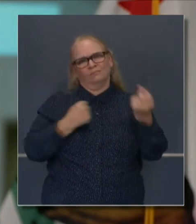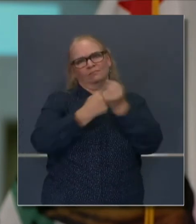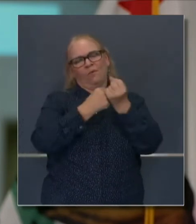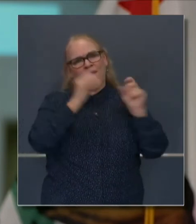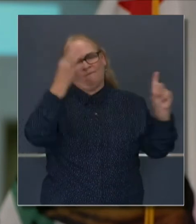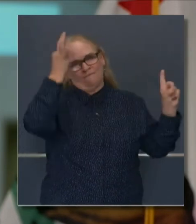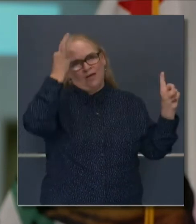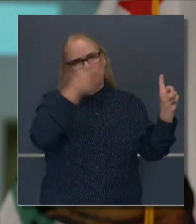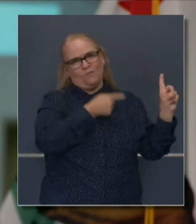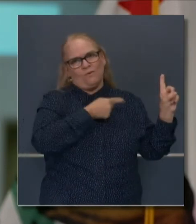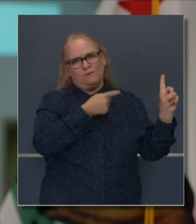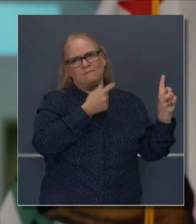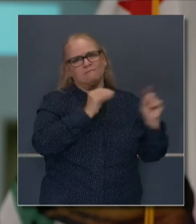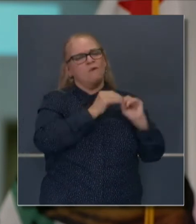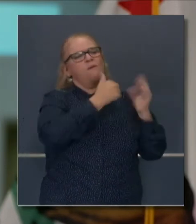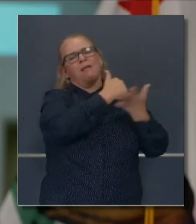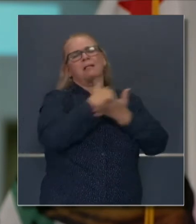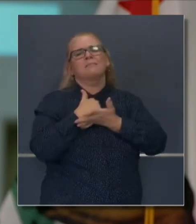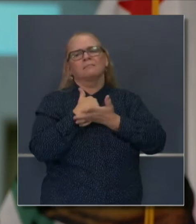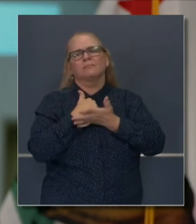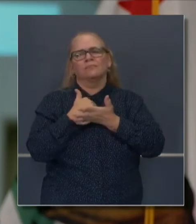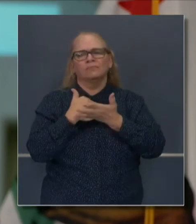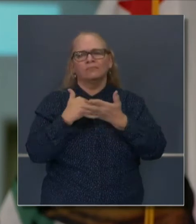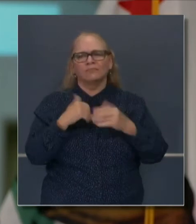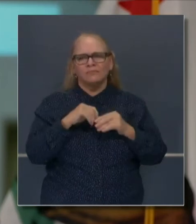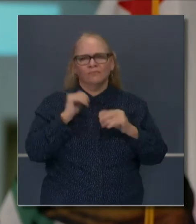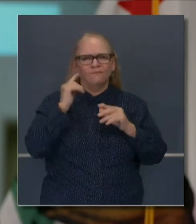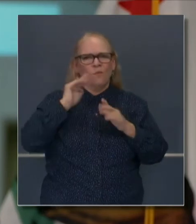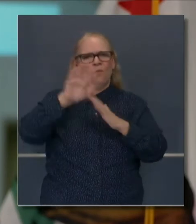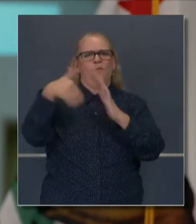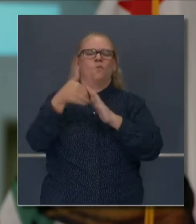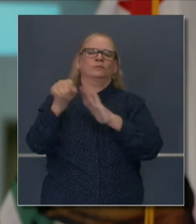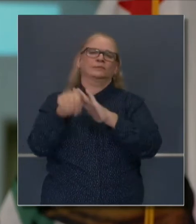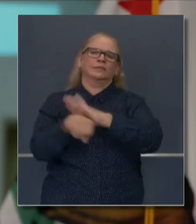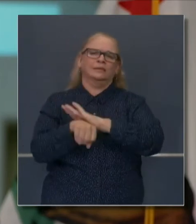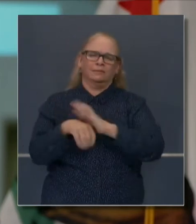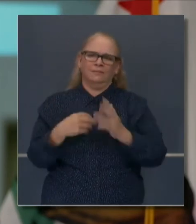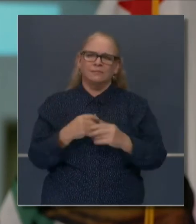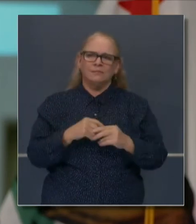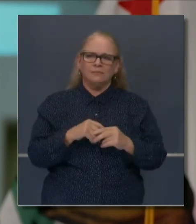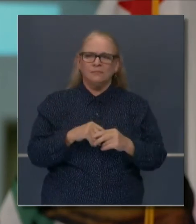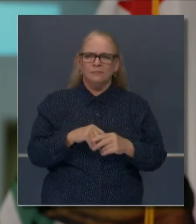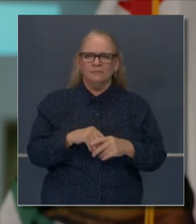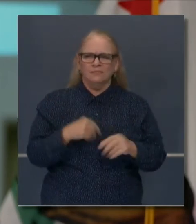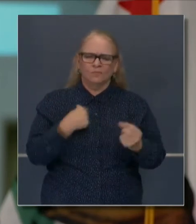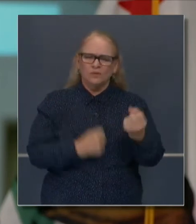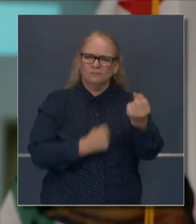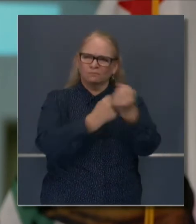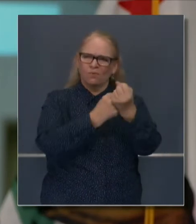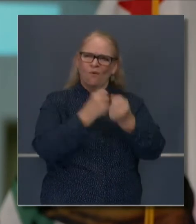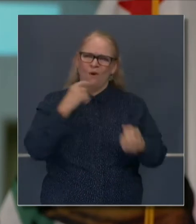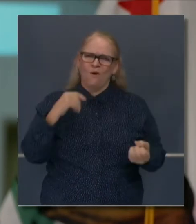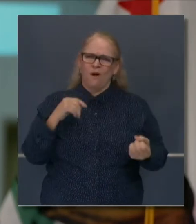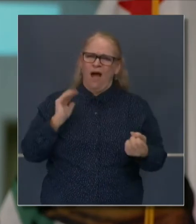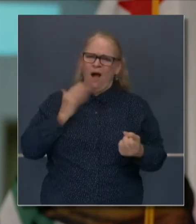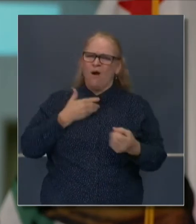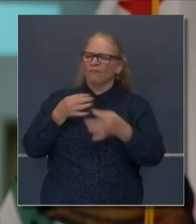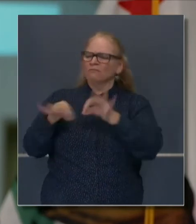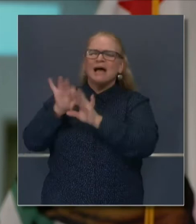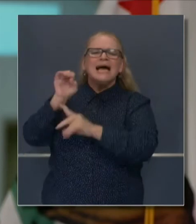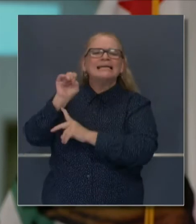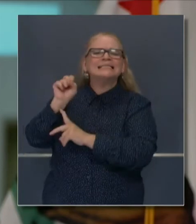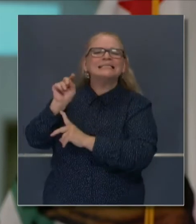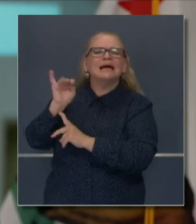across this country, including cities and states that support our frontline employees, men and women